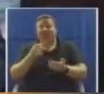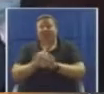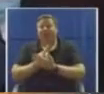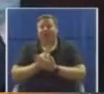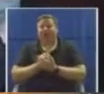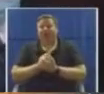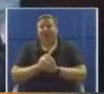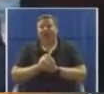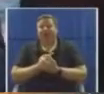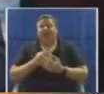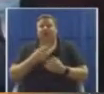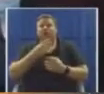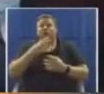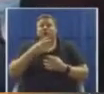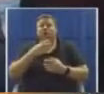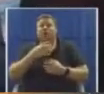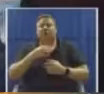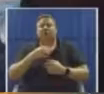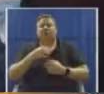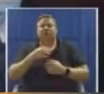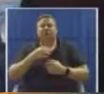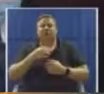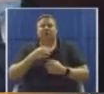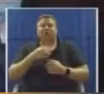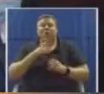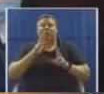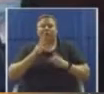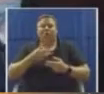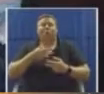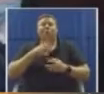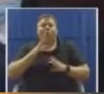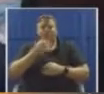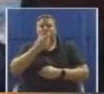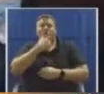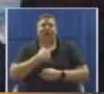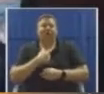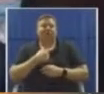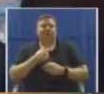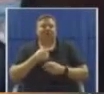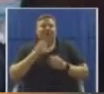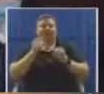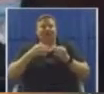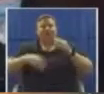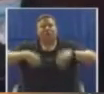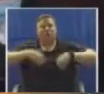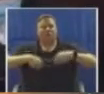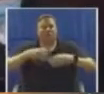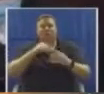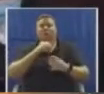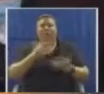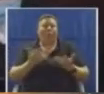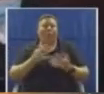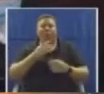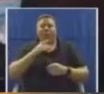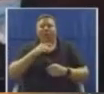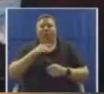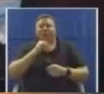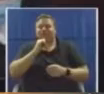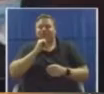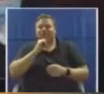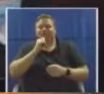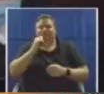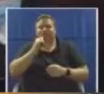indicated, be truly tragic if those who have suffered so much were again to fall victim to corruption and incompetence from those officials meant to